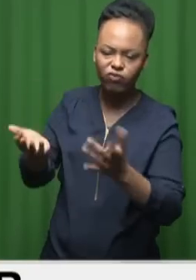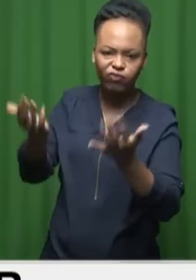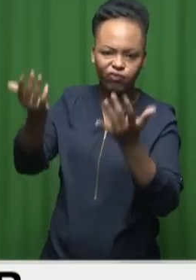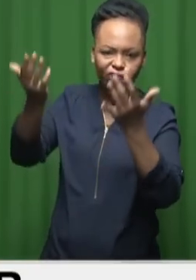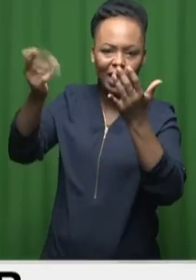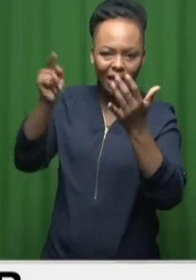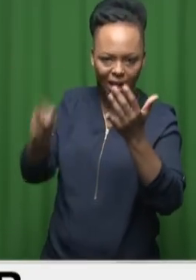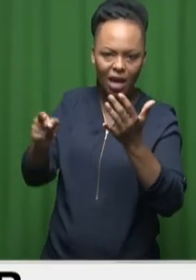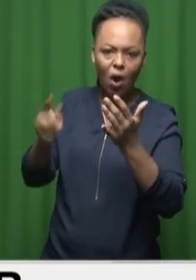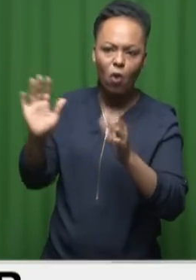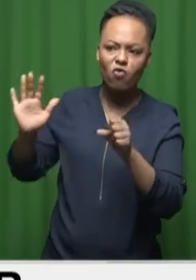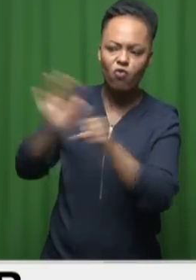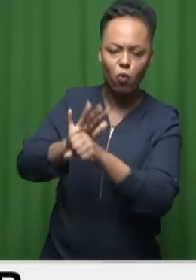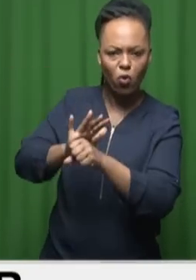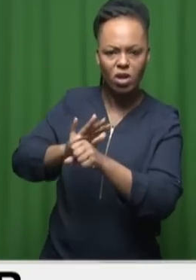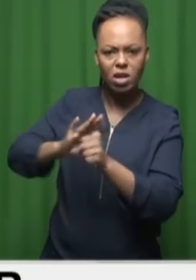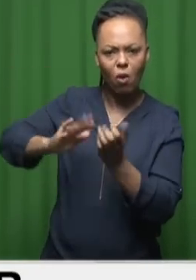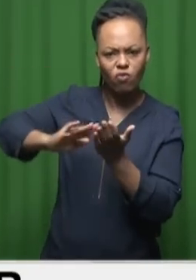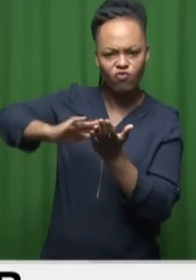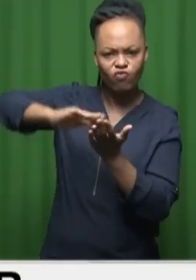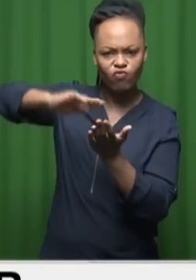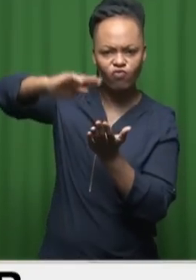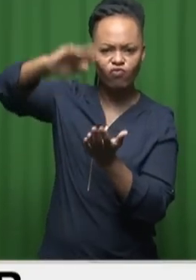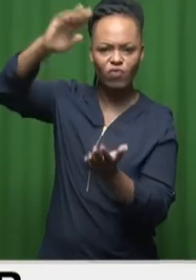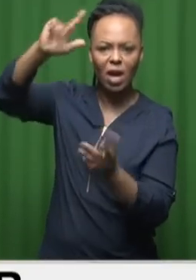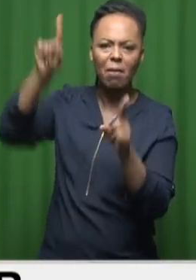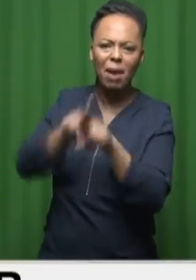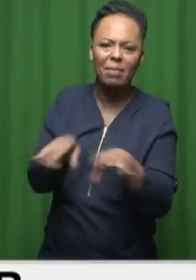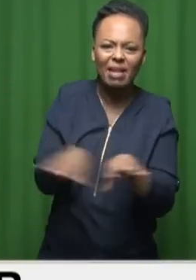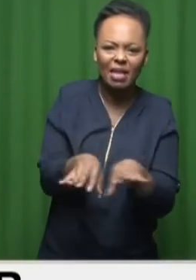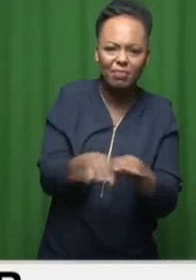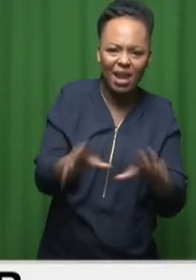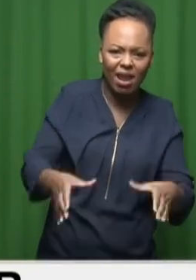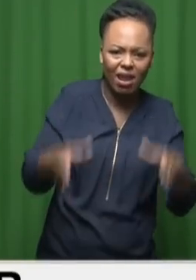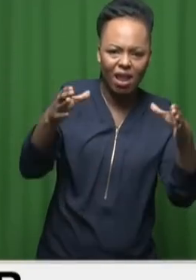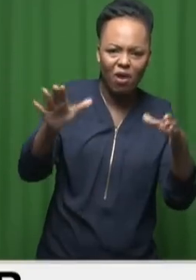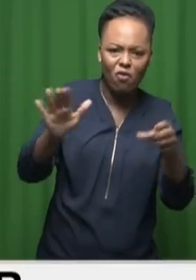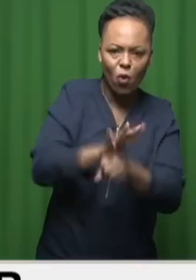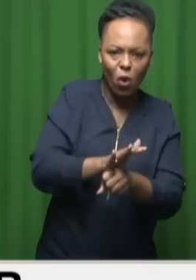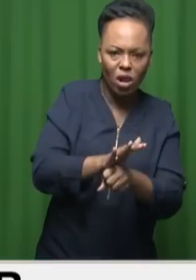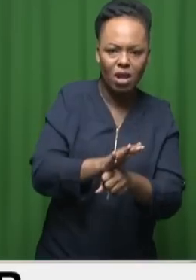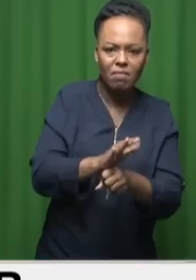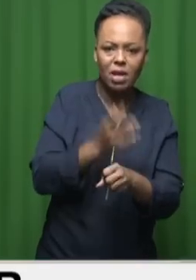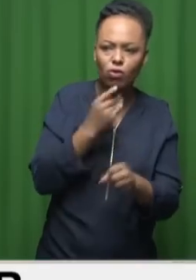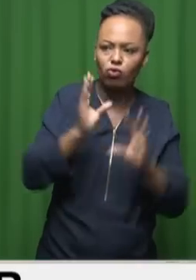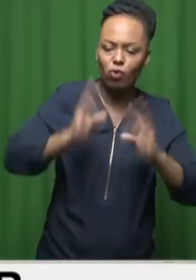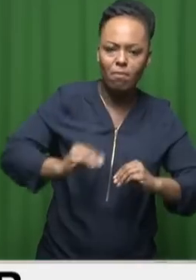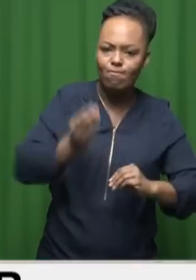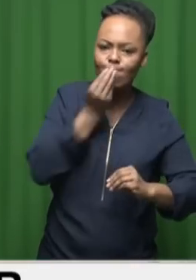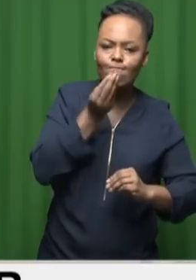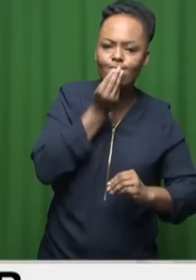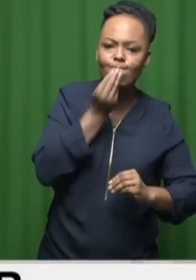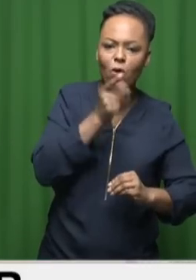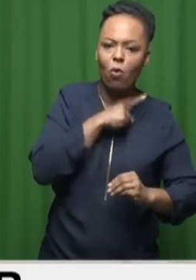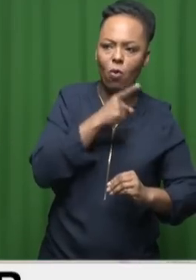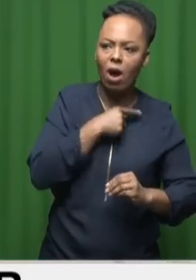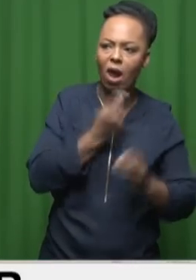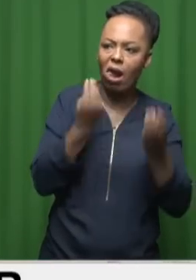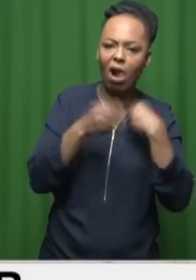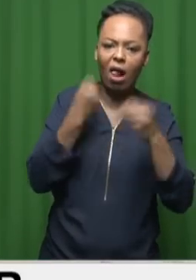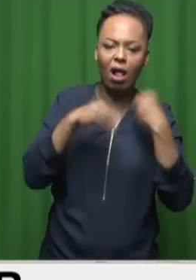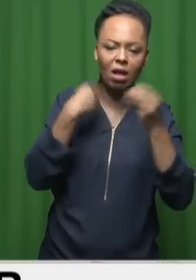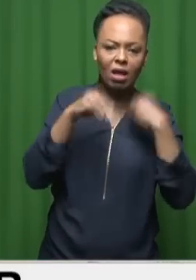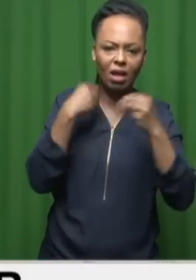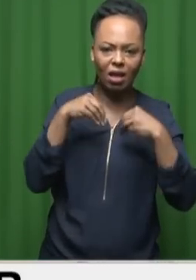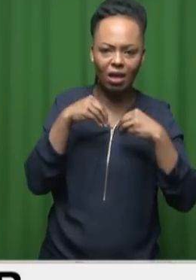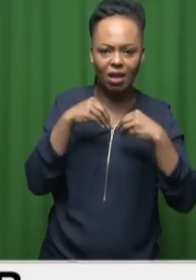was full. So it's almost as if your rubbish bin is full and you have to stop eating because you've got nowhere to put your rubbish,